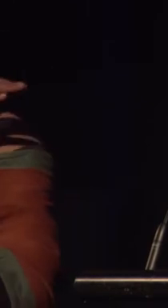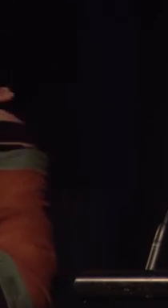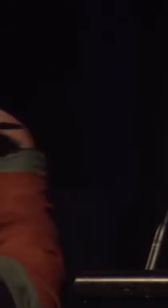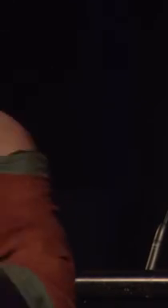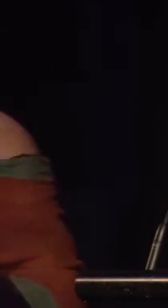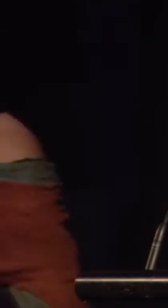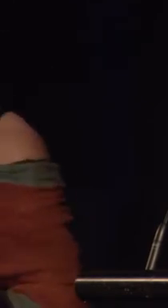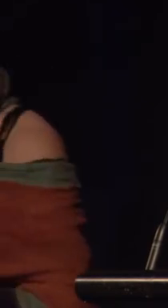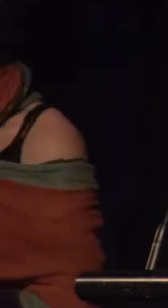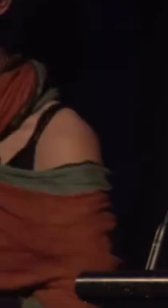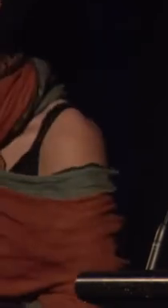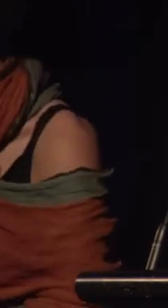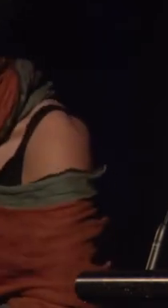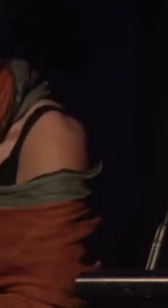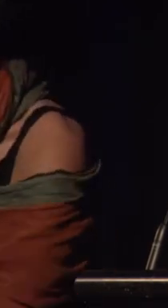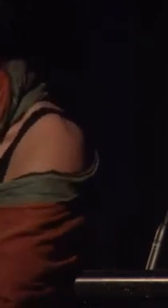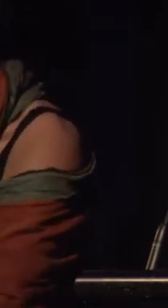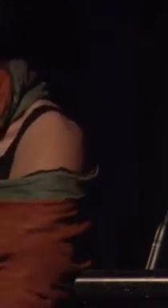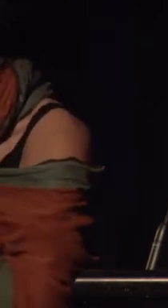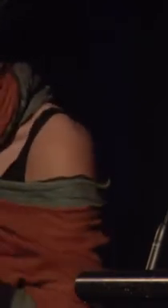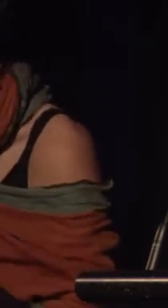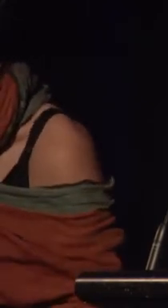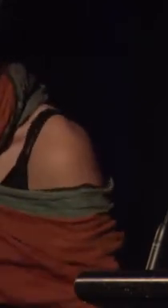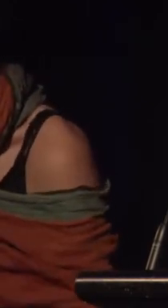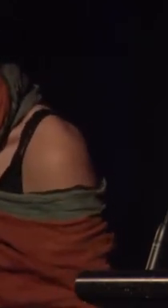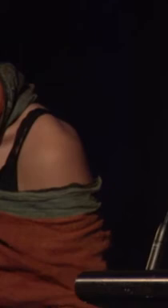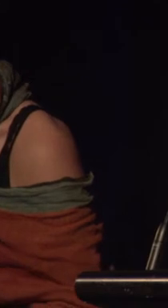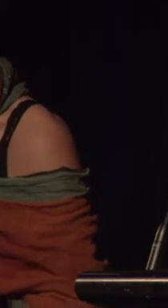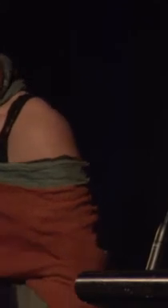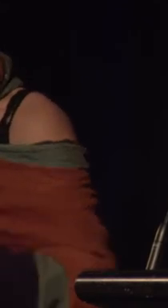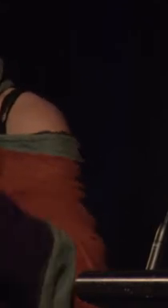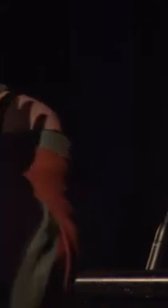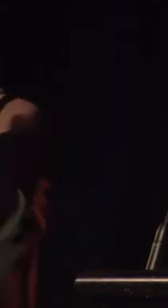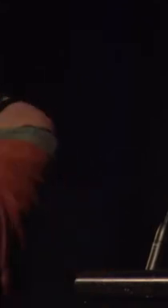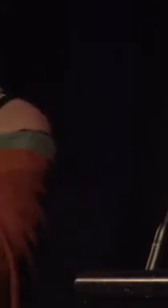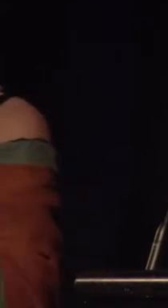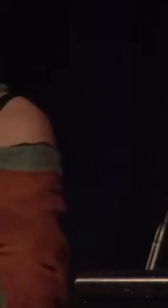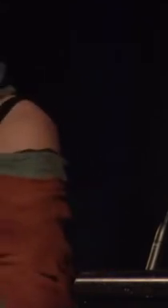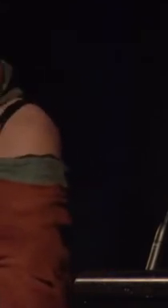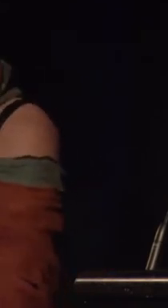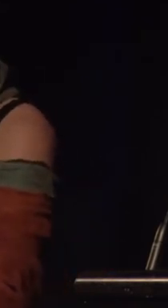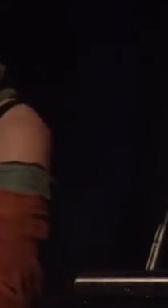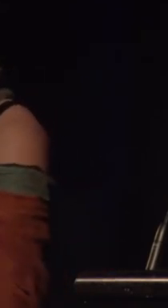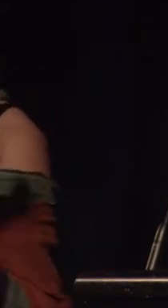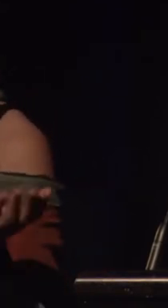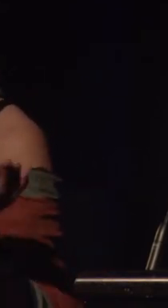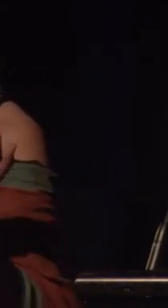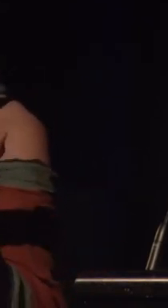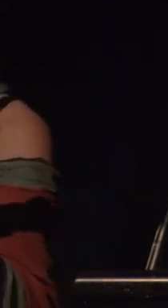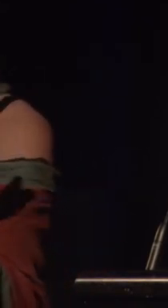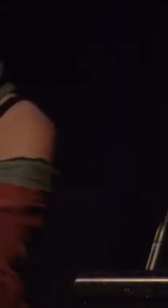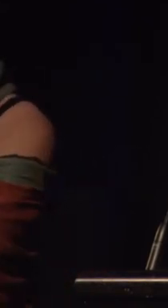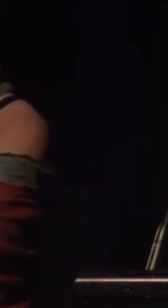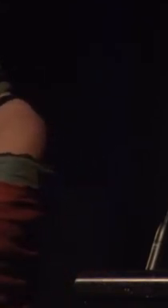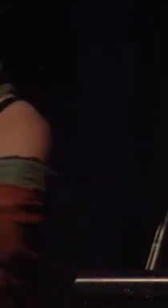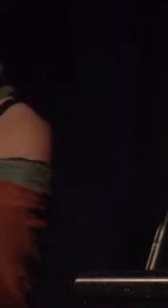Come forward, please, Soljak. I'm just short, that's all. Kia ora everyone, I'm Charmaine Soljak. Lovely to meet you all. Nice to see you out